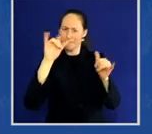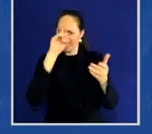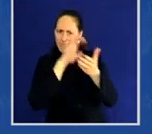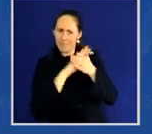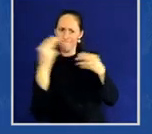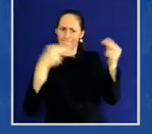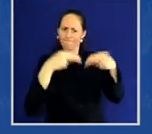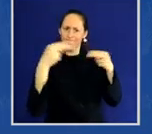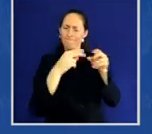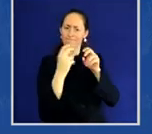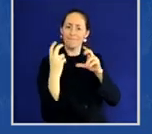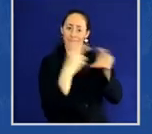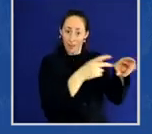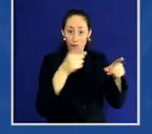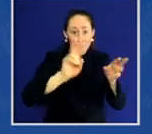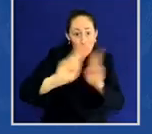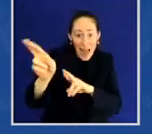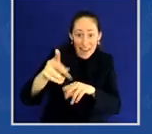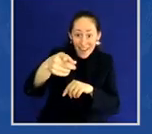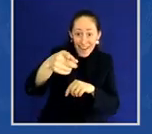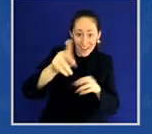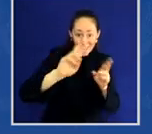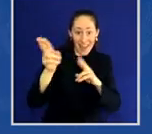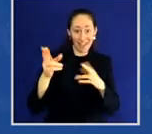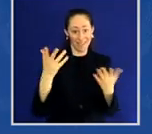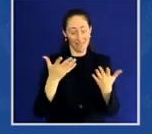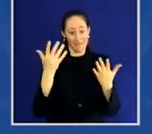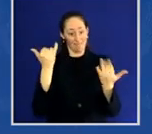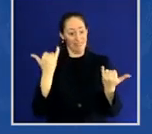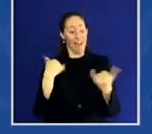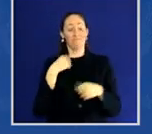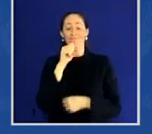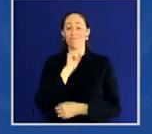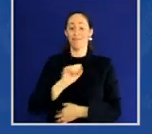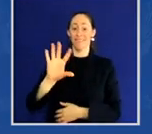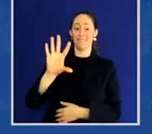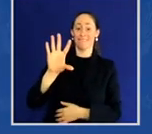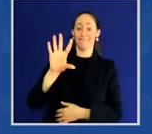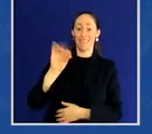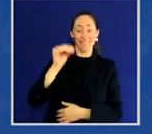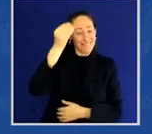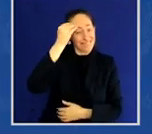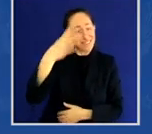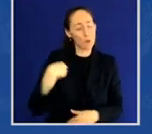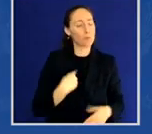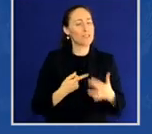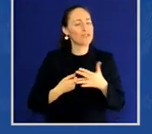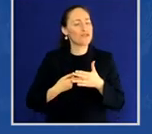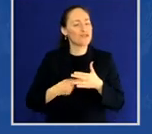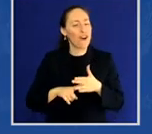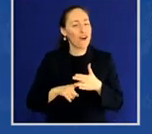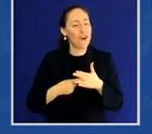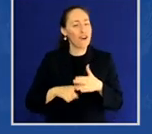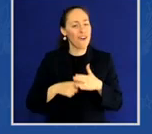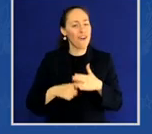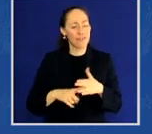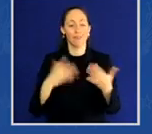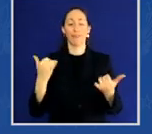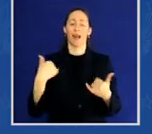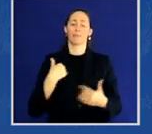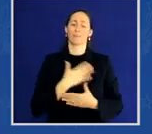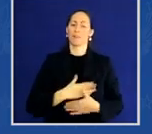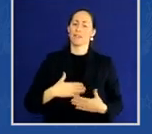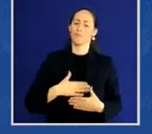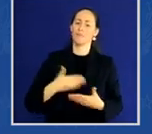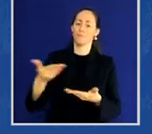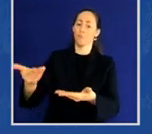While Amtrak may be turning 50, we're just getting started. And now it's my pleasure to welcome to the podium Mr. Blake Weaver, who's an